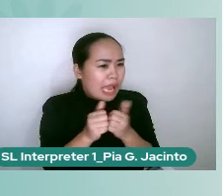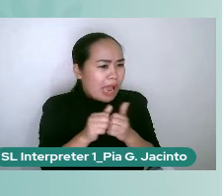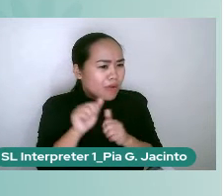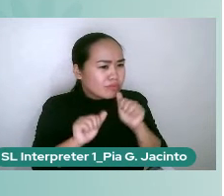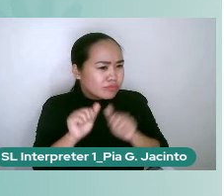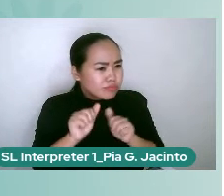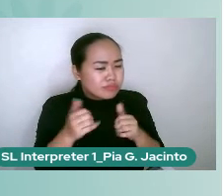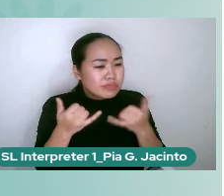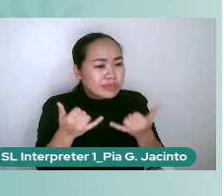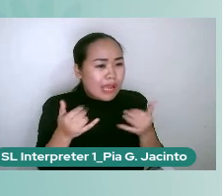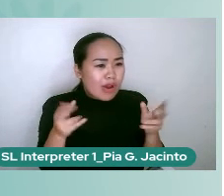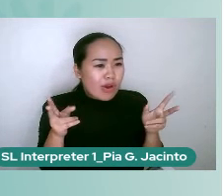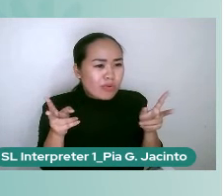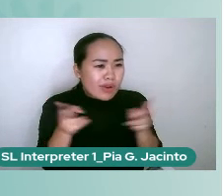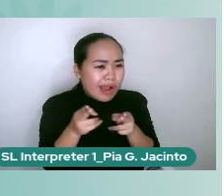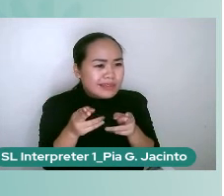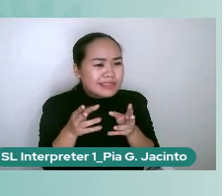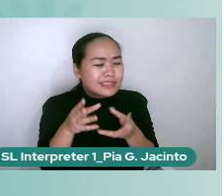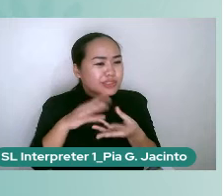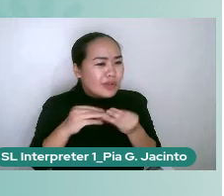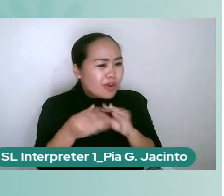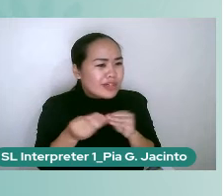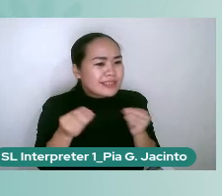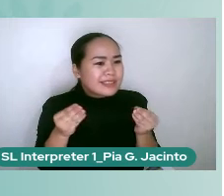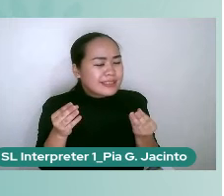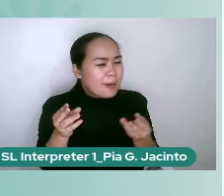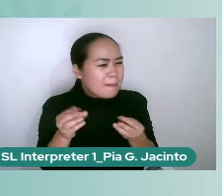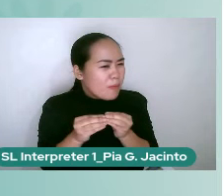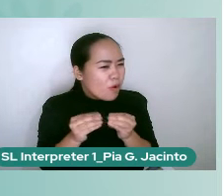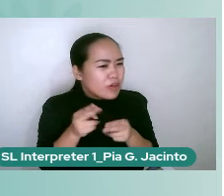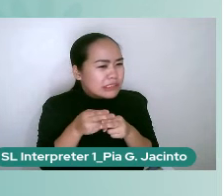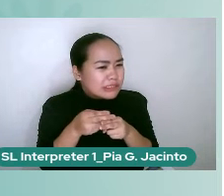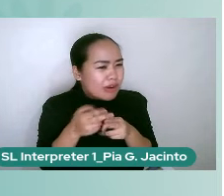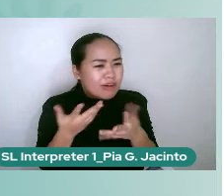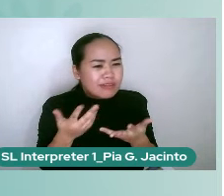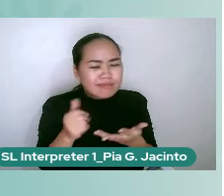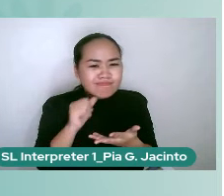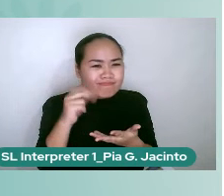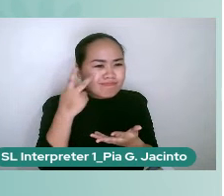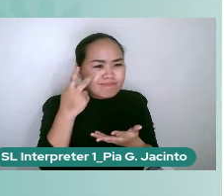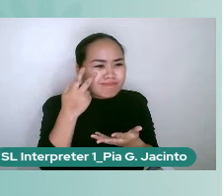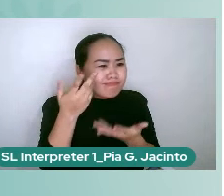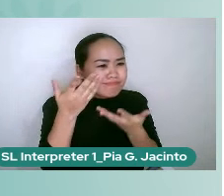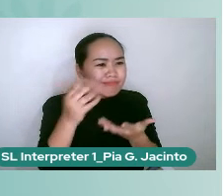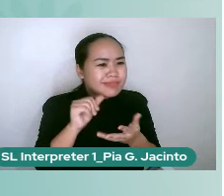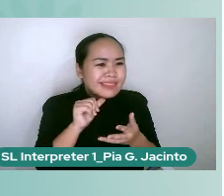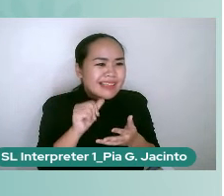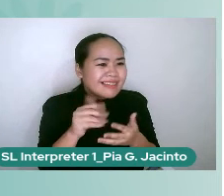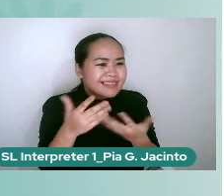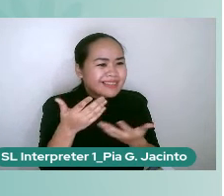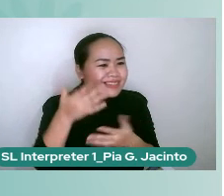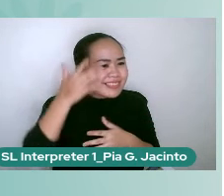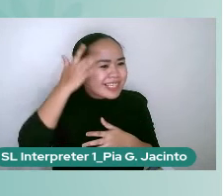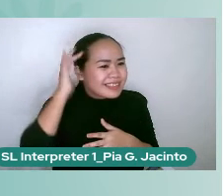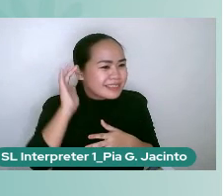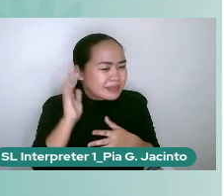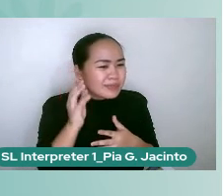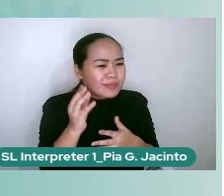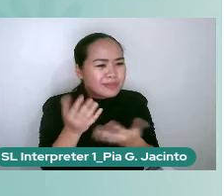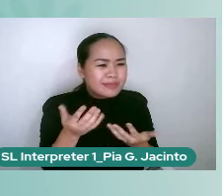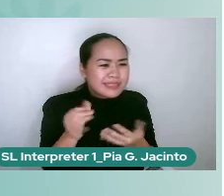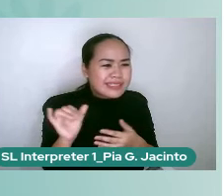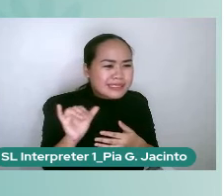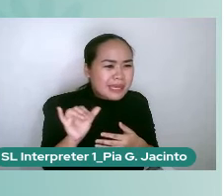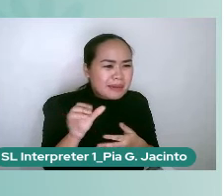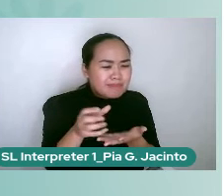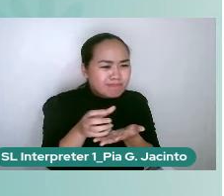short, we found that self-collection was not statistically less sensitive than practitioner-collected sample when we